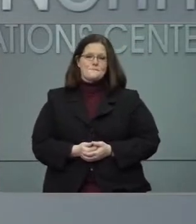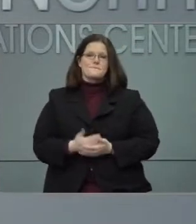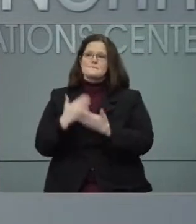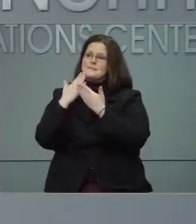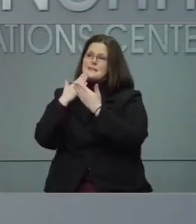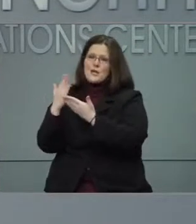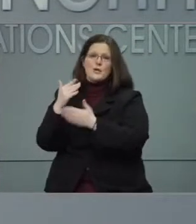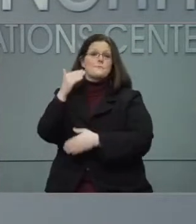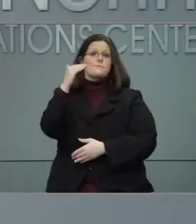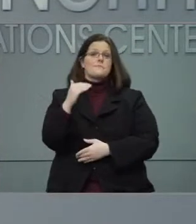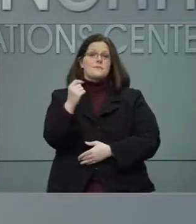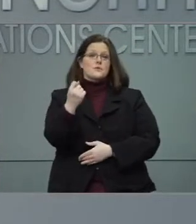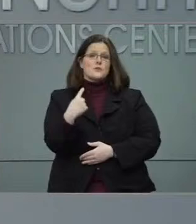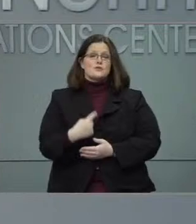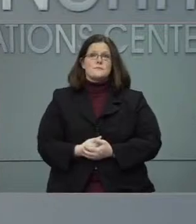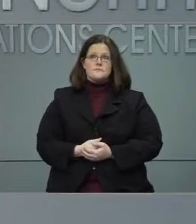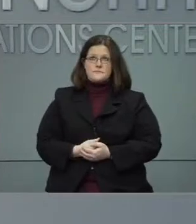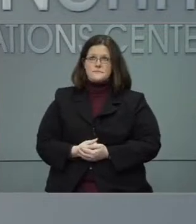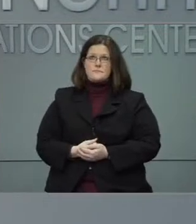Thanks. Next question, please.